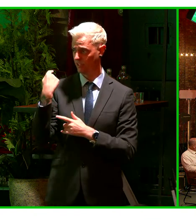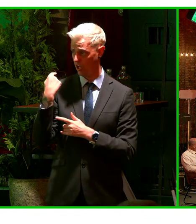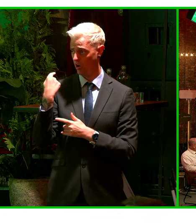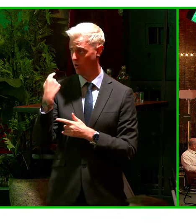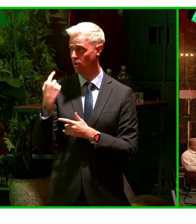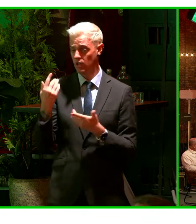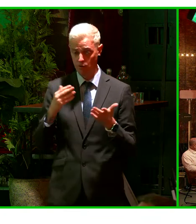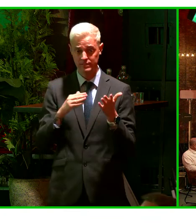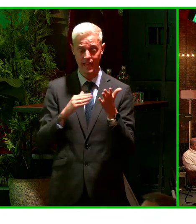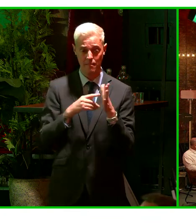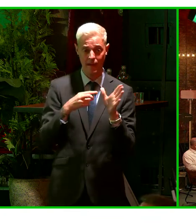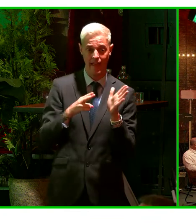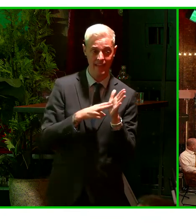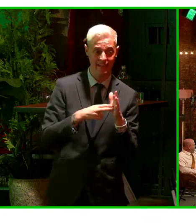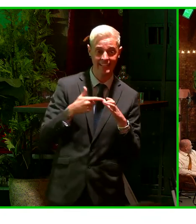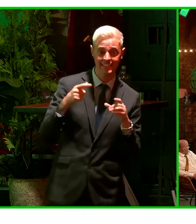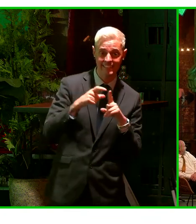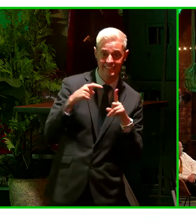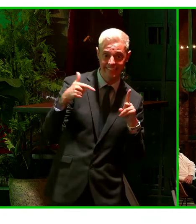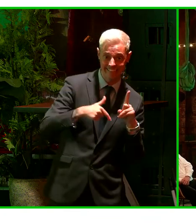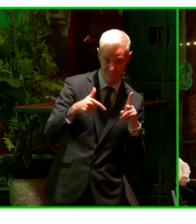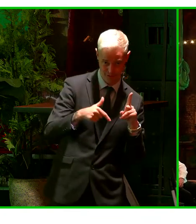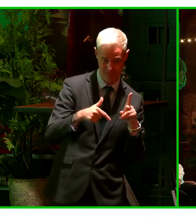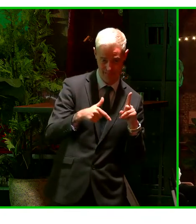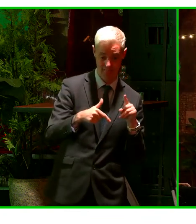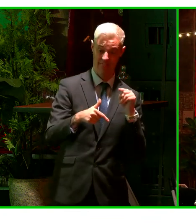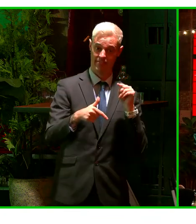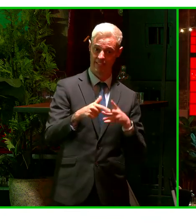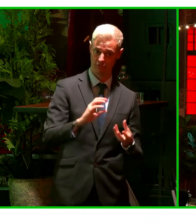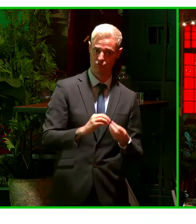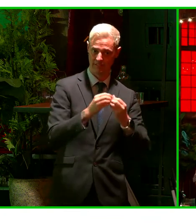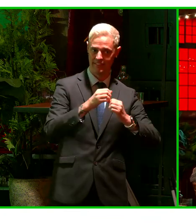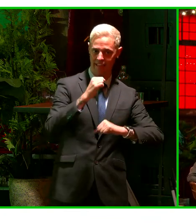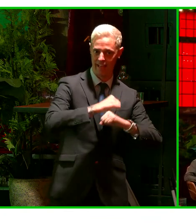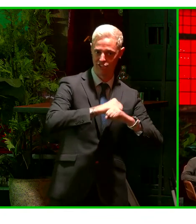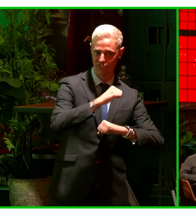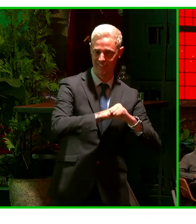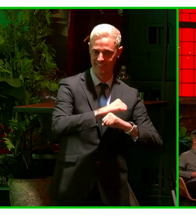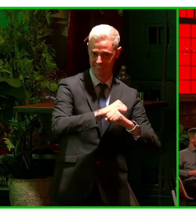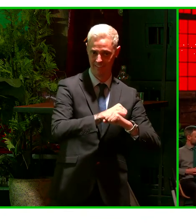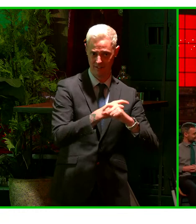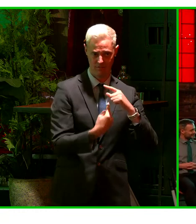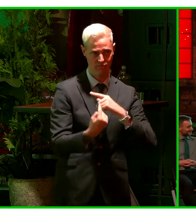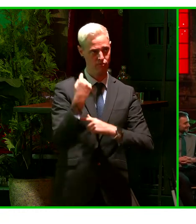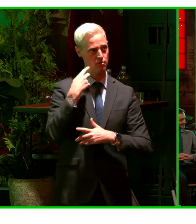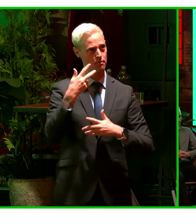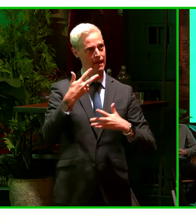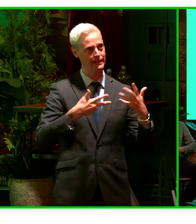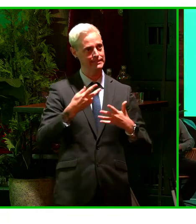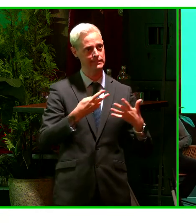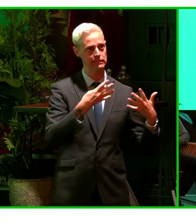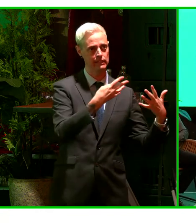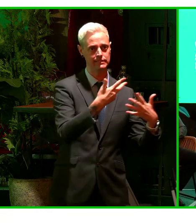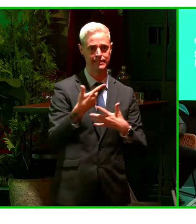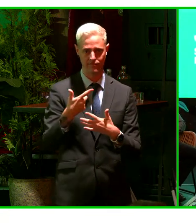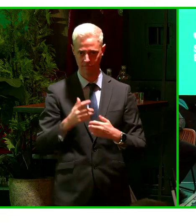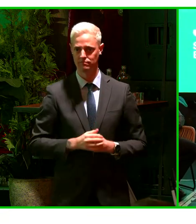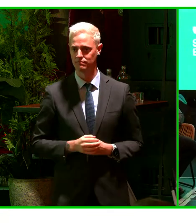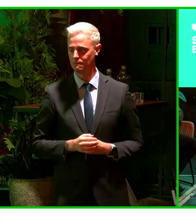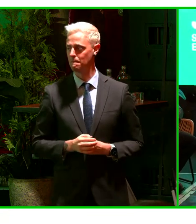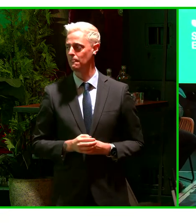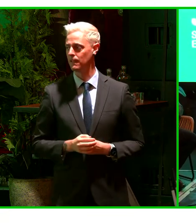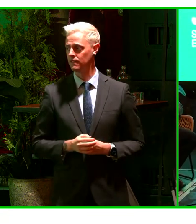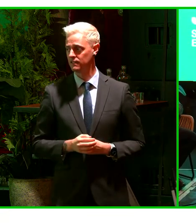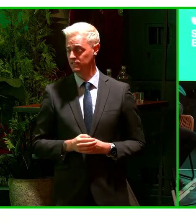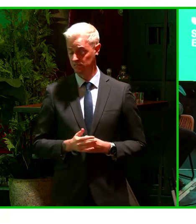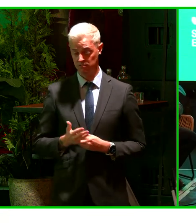MAN Diesel. And Rudolf Diesel invented the engine, working in MAN in 1897. And one of the key things of all the